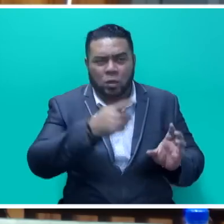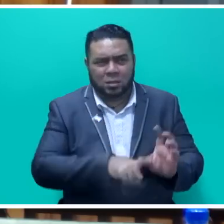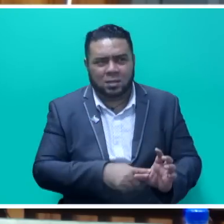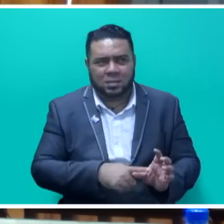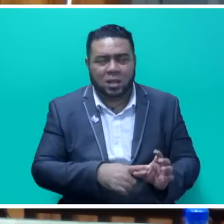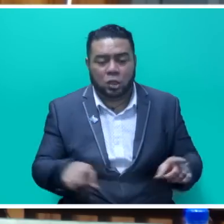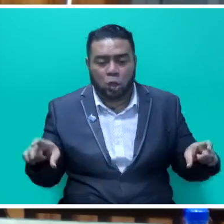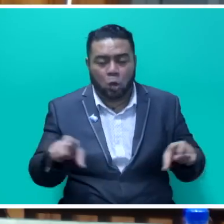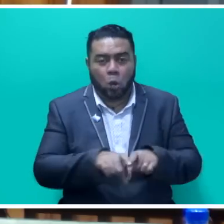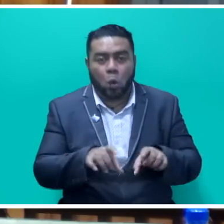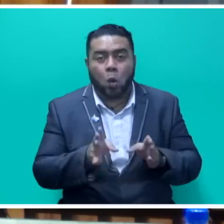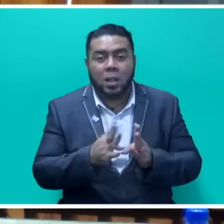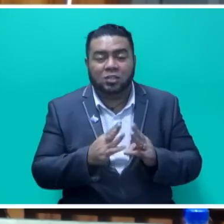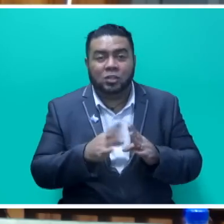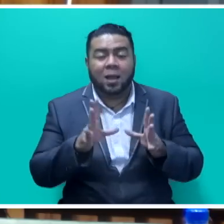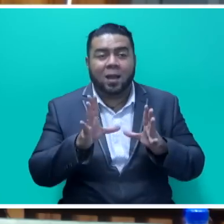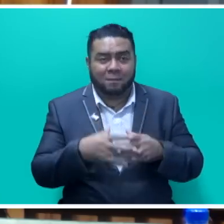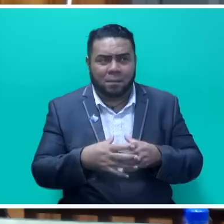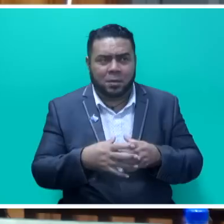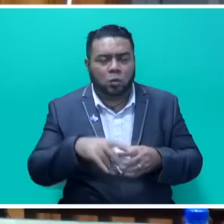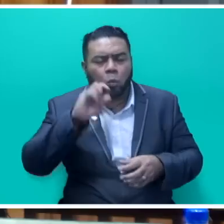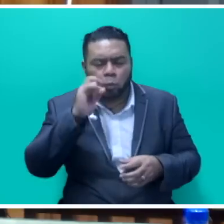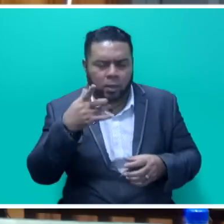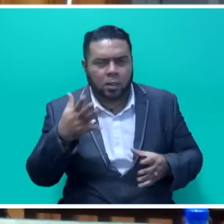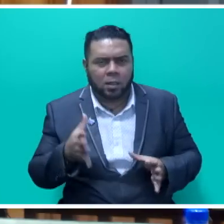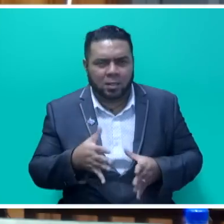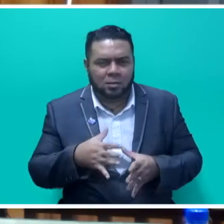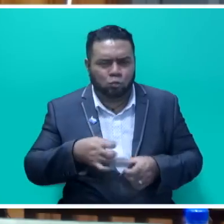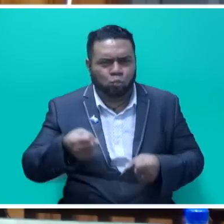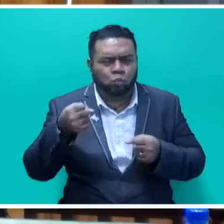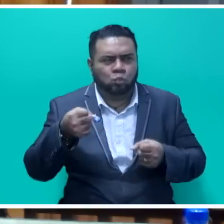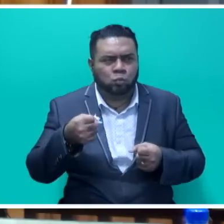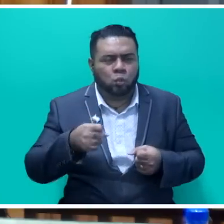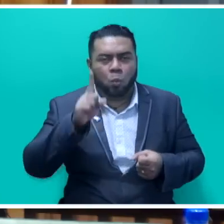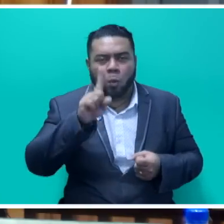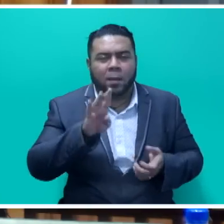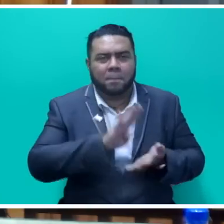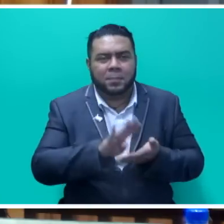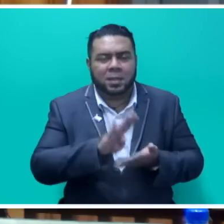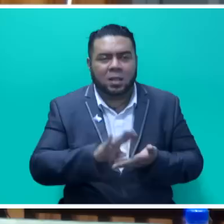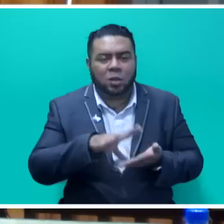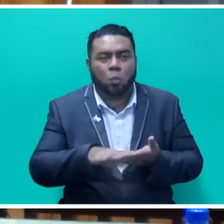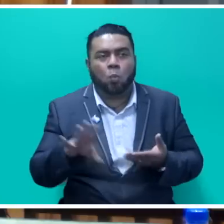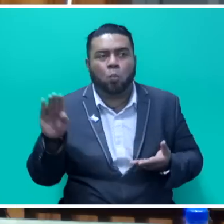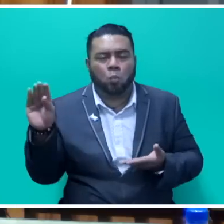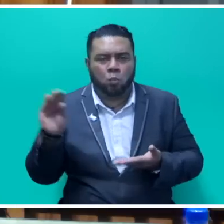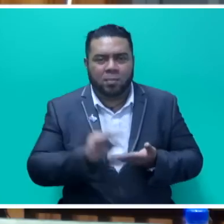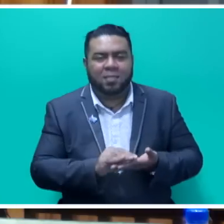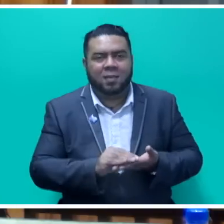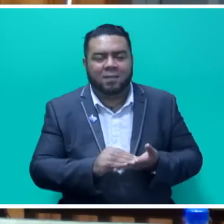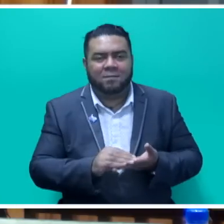the coalition government will try and secure $1 billion worth of investment in our tourism